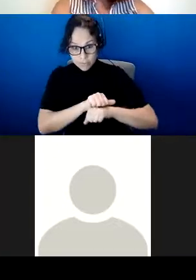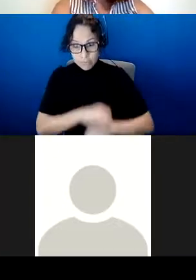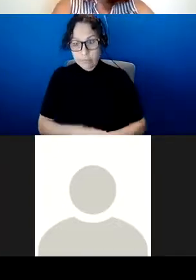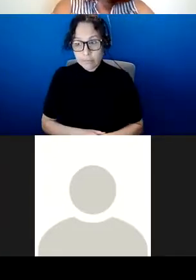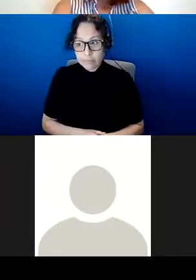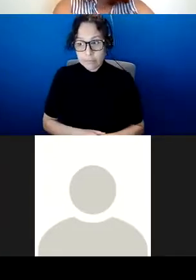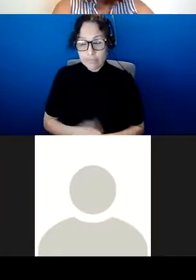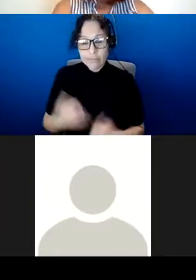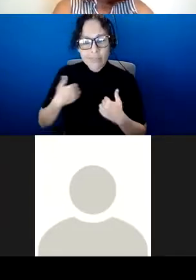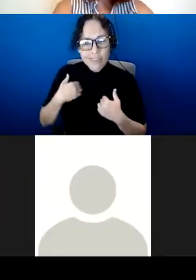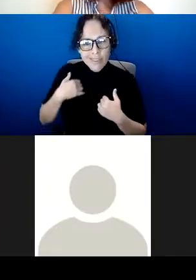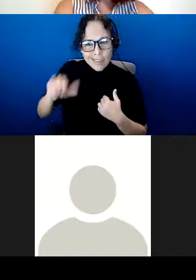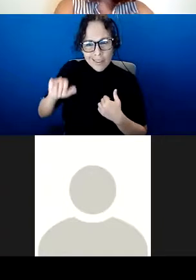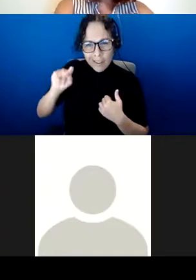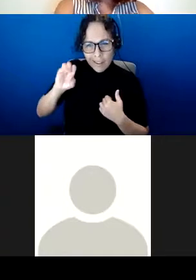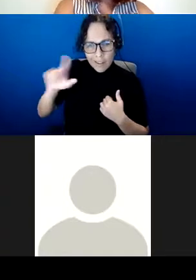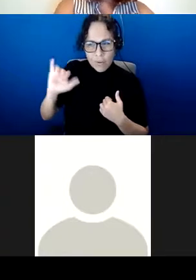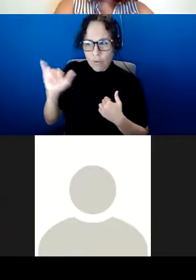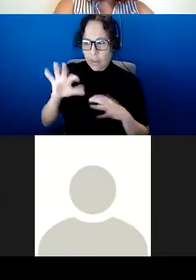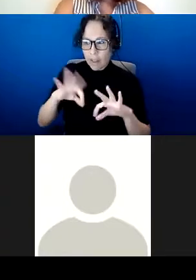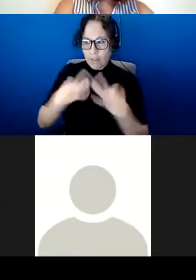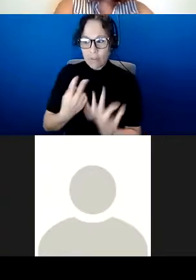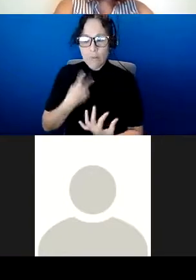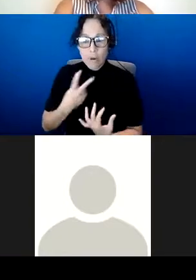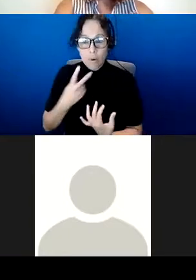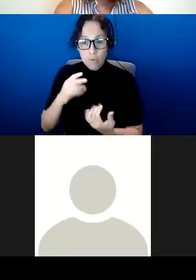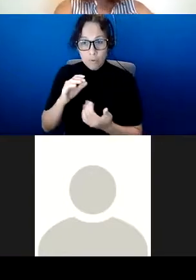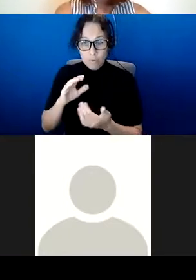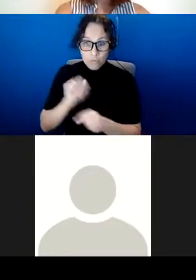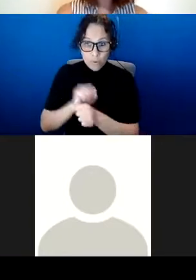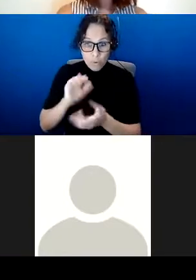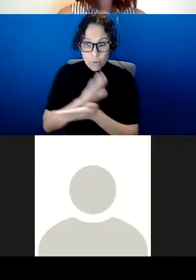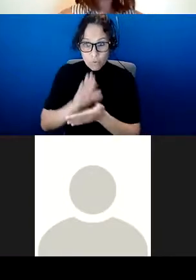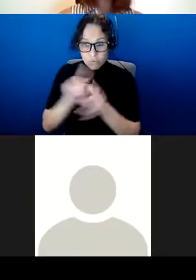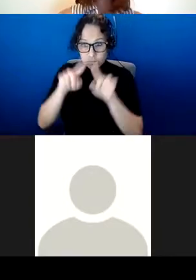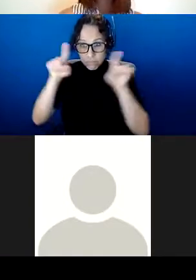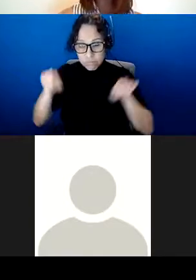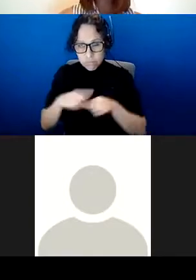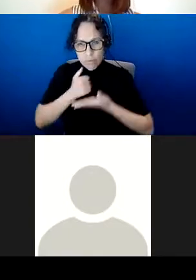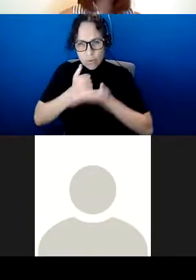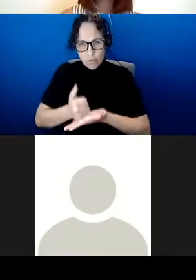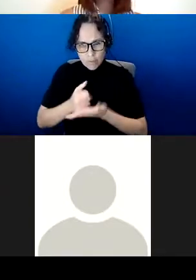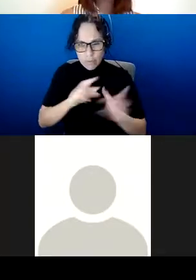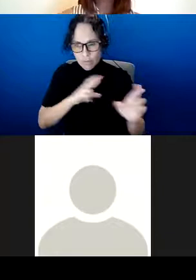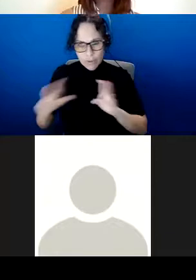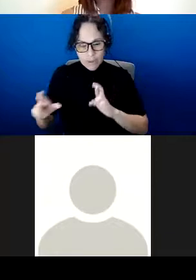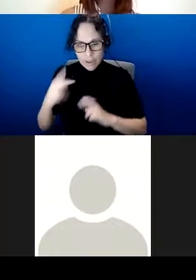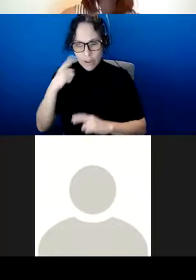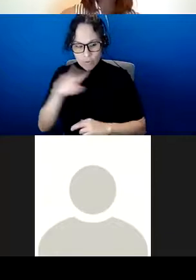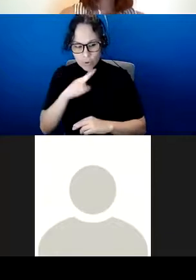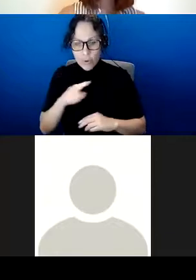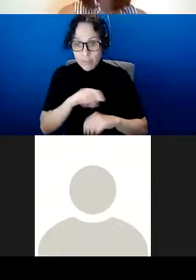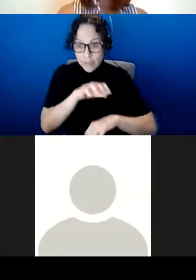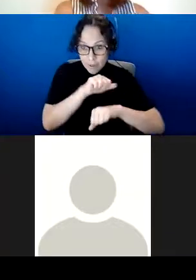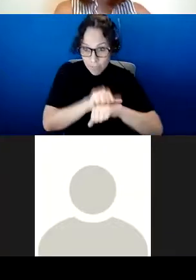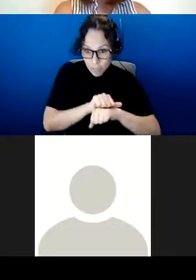a tool like this Family Voices worksheet for preparing for a successful telehealth visit can help you prepare.